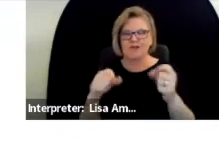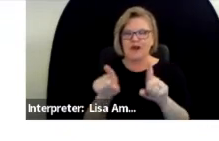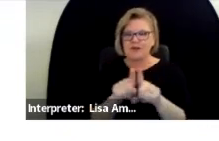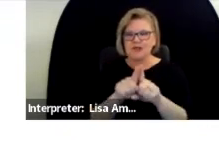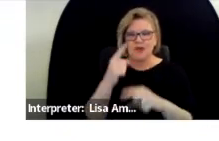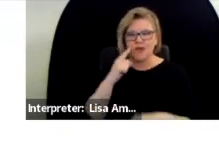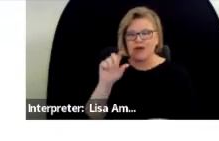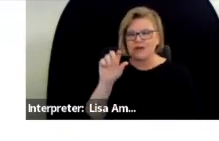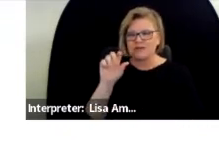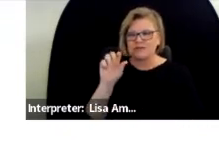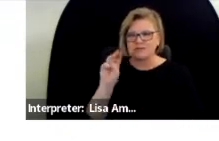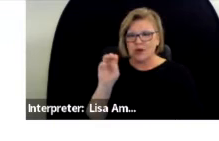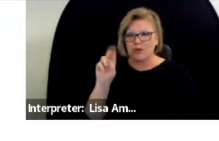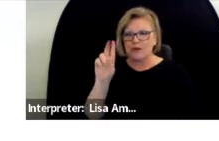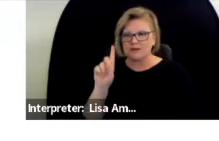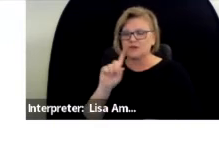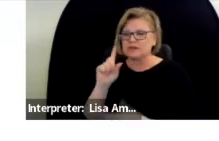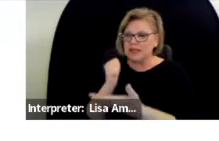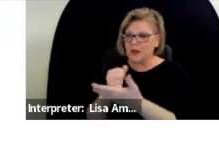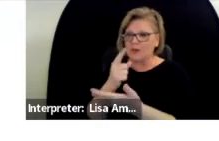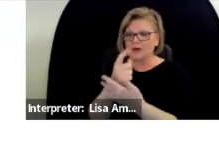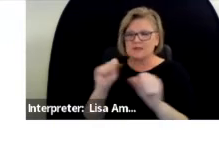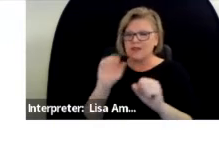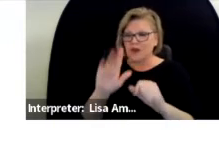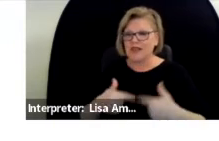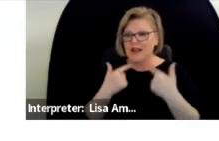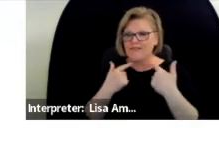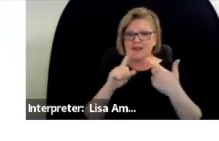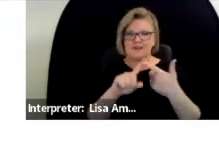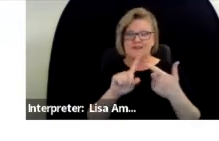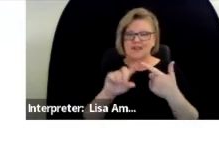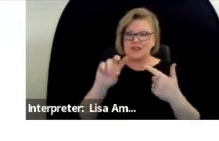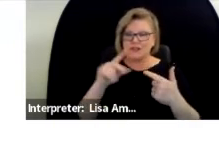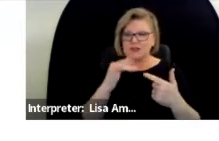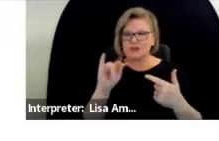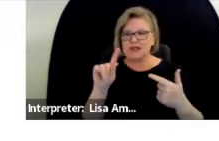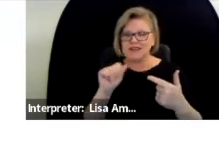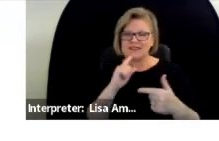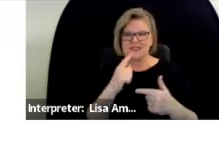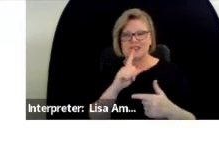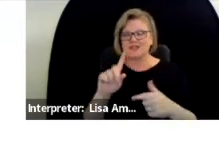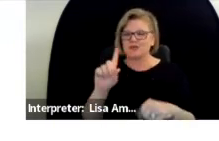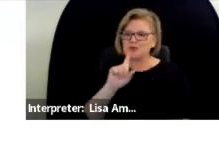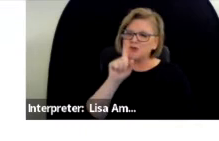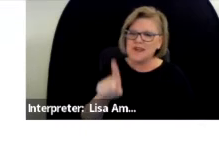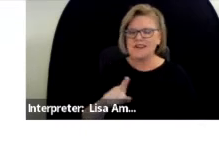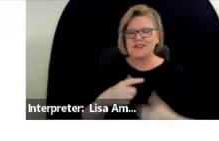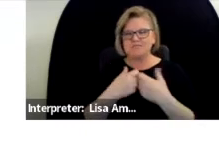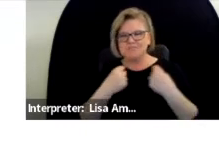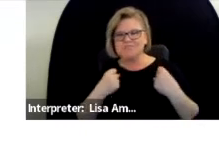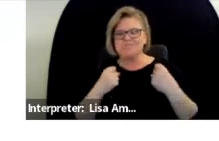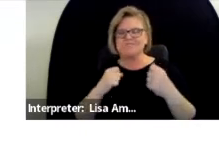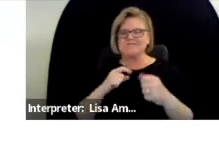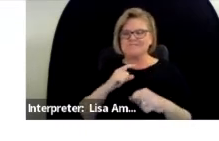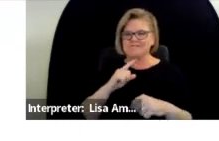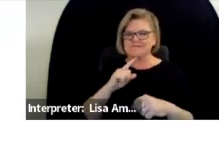her. Shreeta Walden loves to introduce herself as an authentic, transparent, down-to-earth, and proud